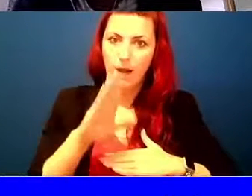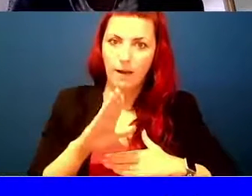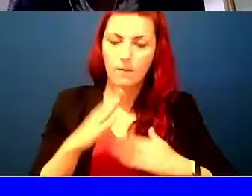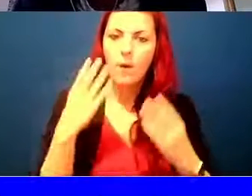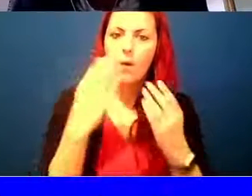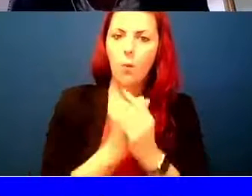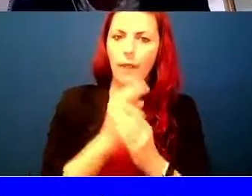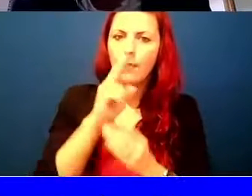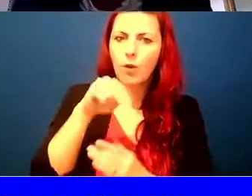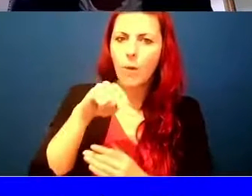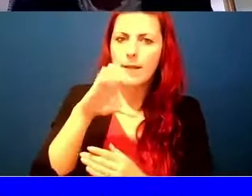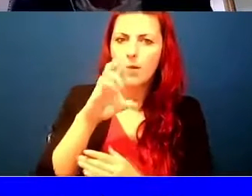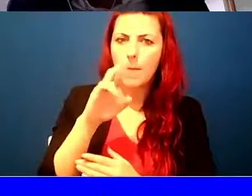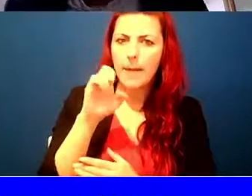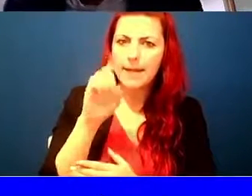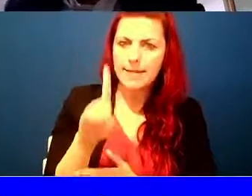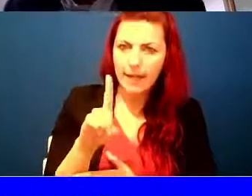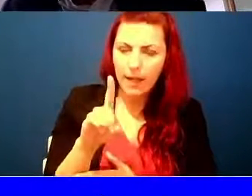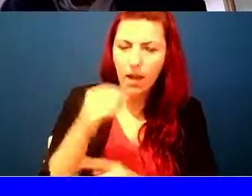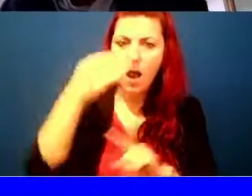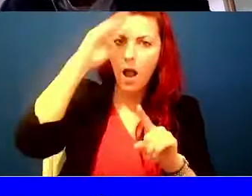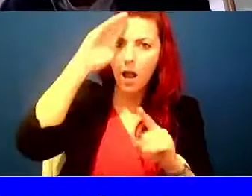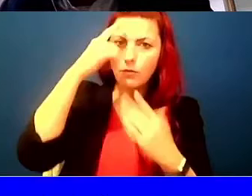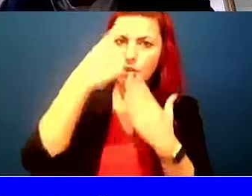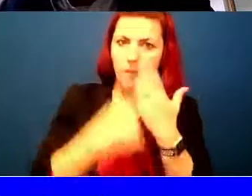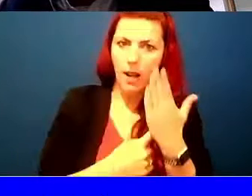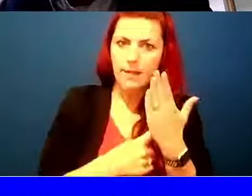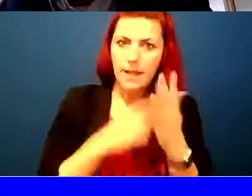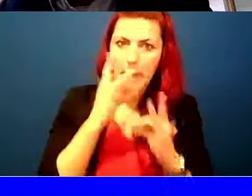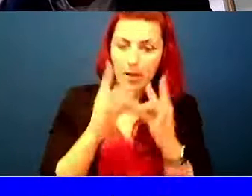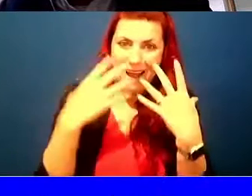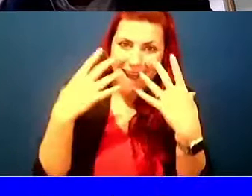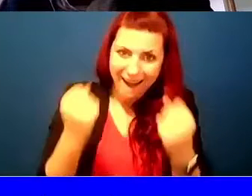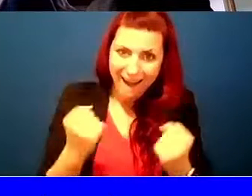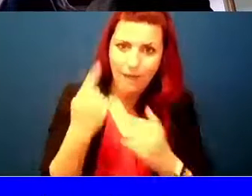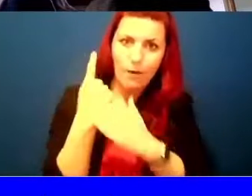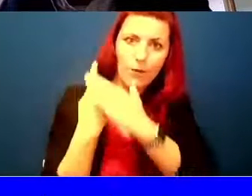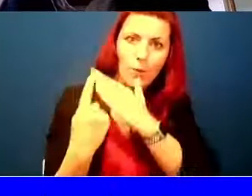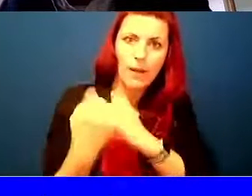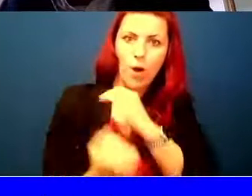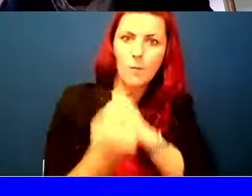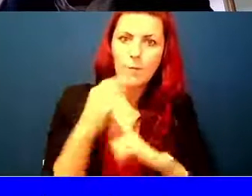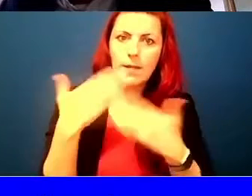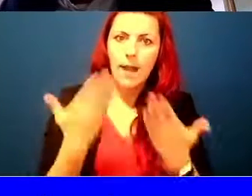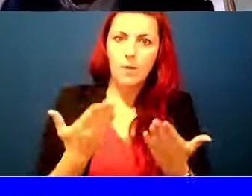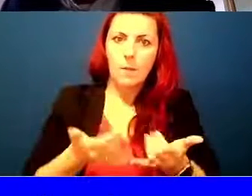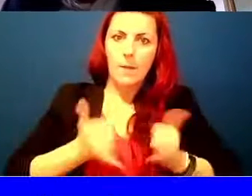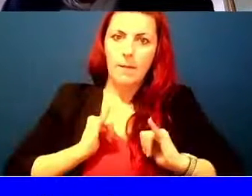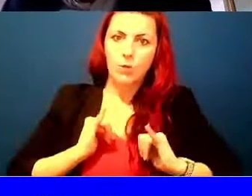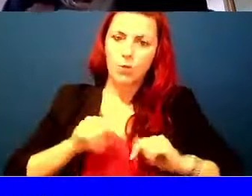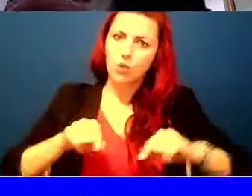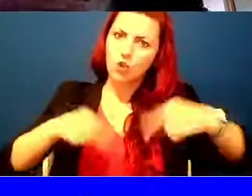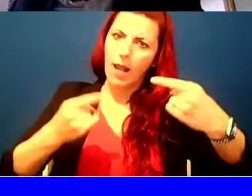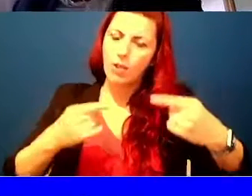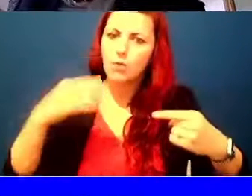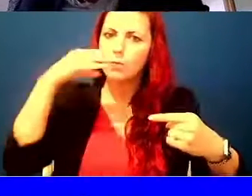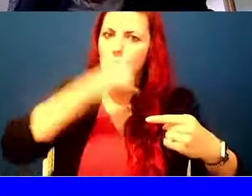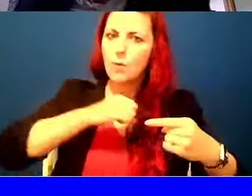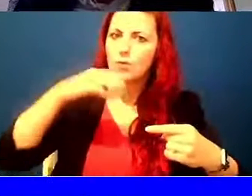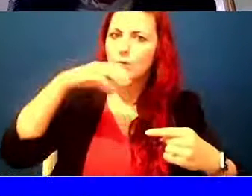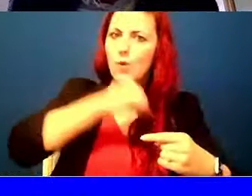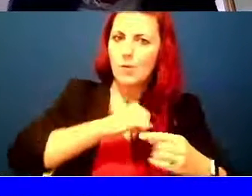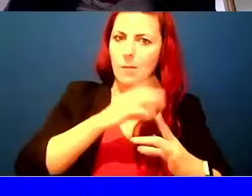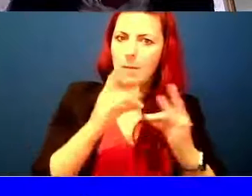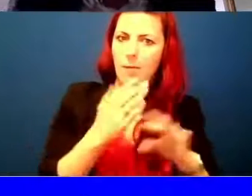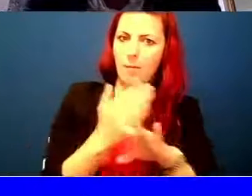Persons with Disabilities, Irish policymakers have been provided with a unique opportunity to challenge these assumptions in light of the experience of